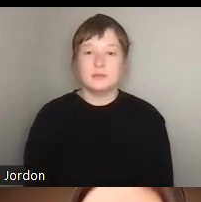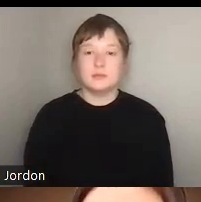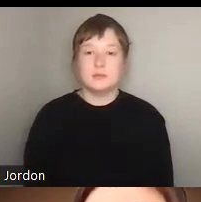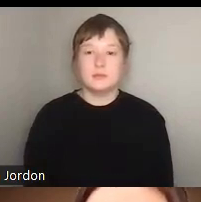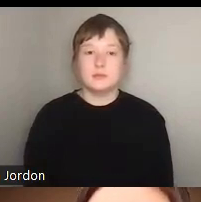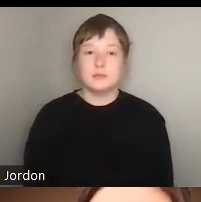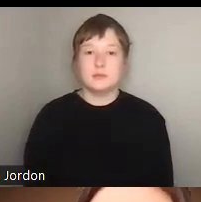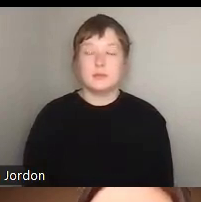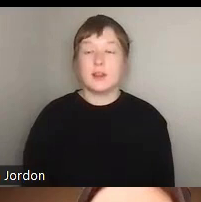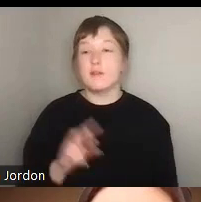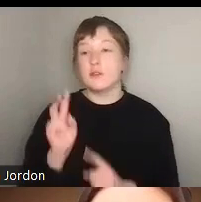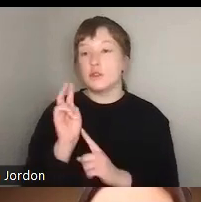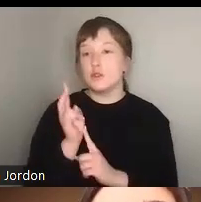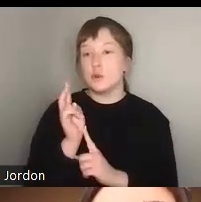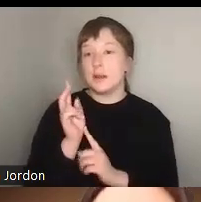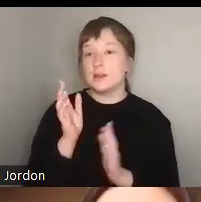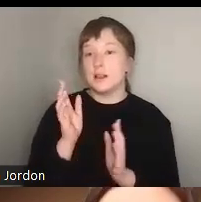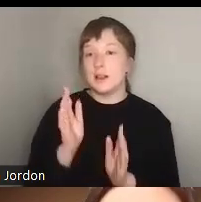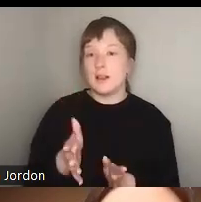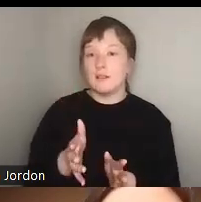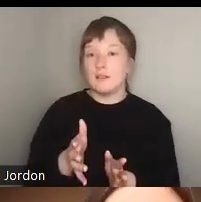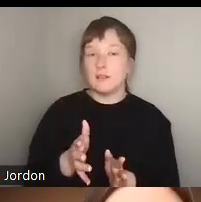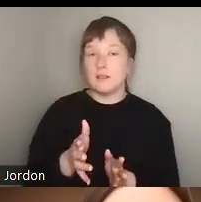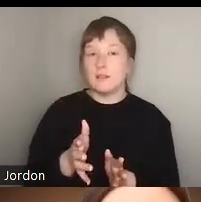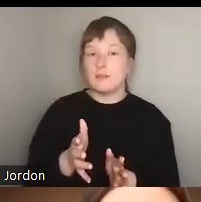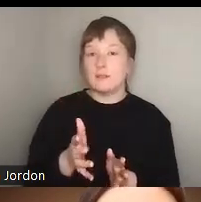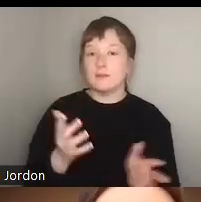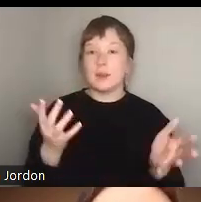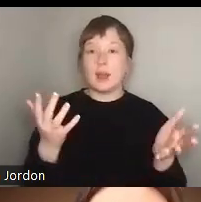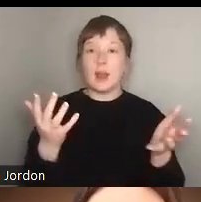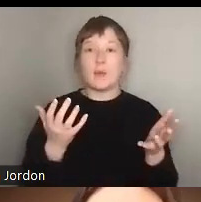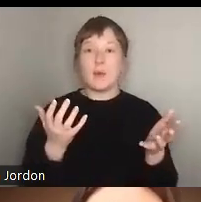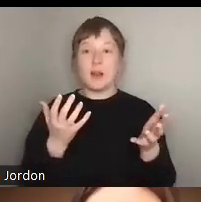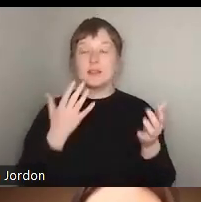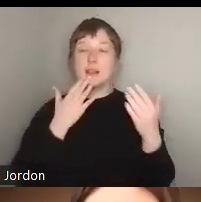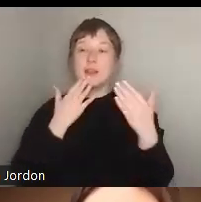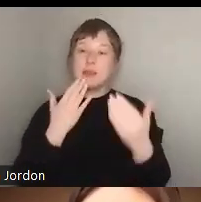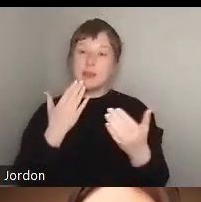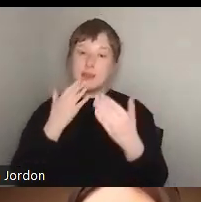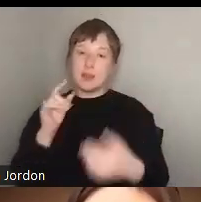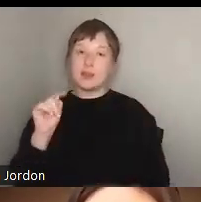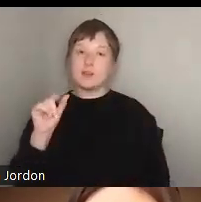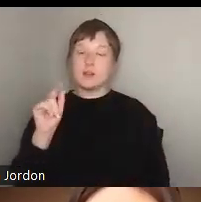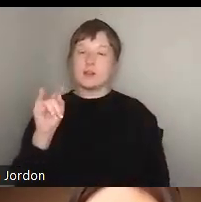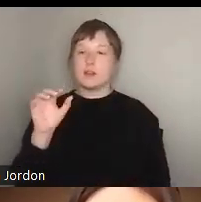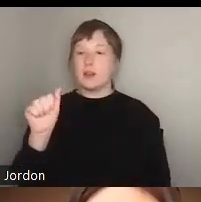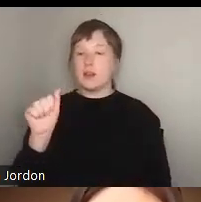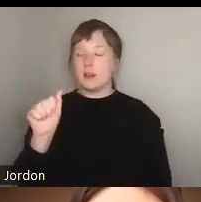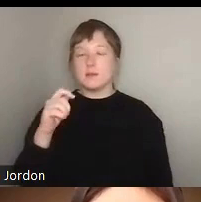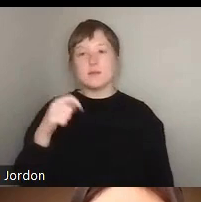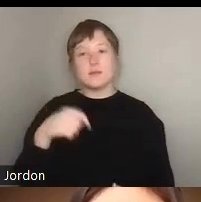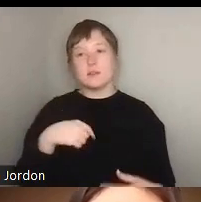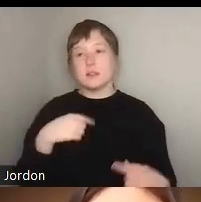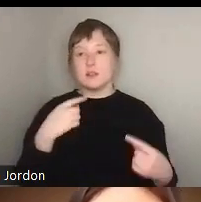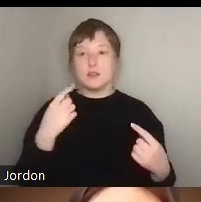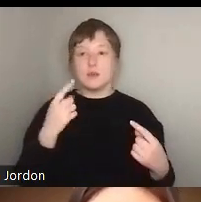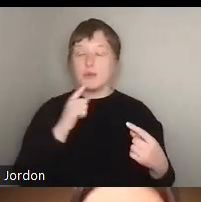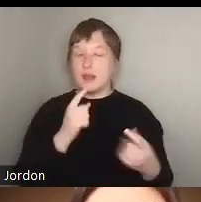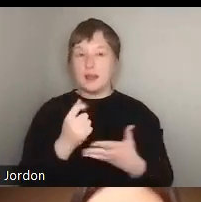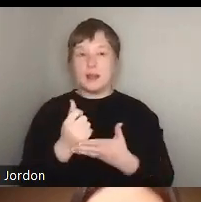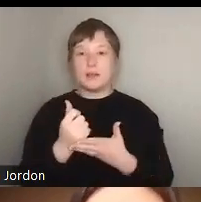We have 2 minutes left. I want to thank you, Tatiana. This has been just very